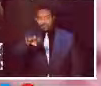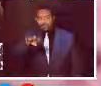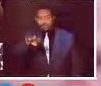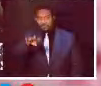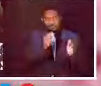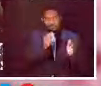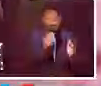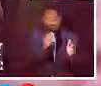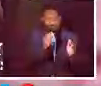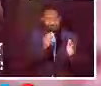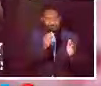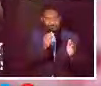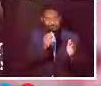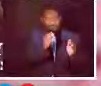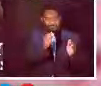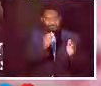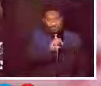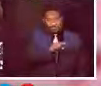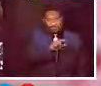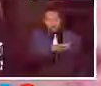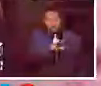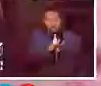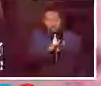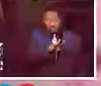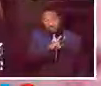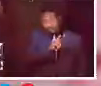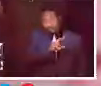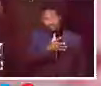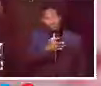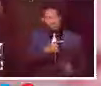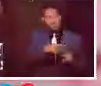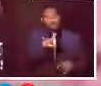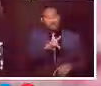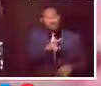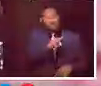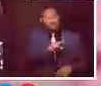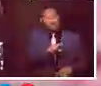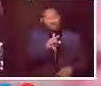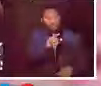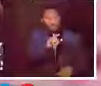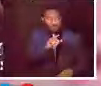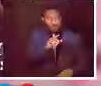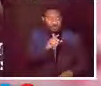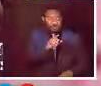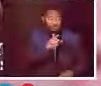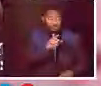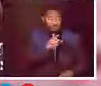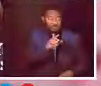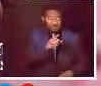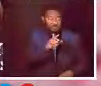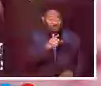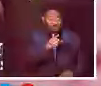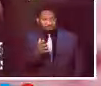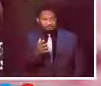Minority, 0.32 times 8 is equal to 2.56. Per the known formula that we used in the